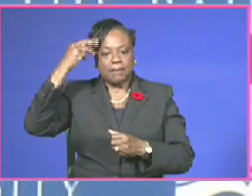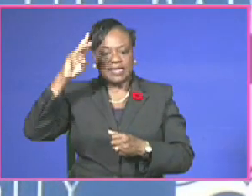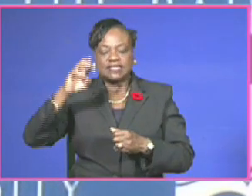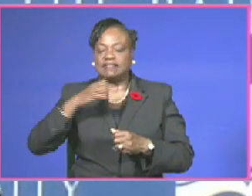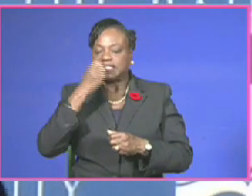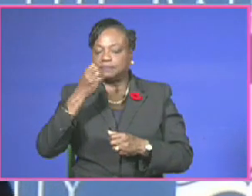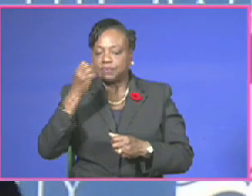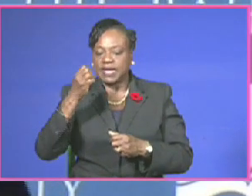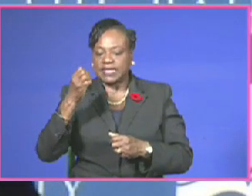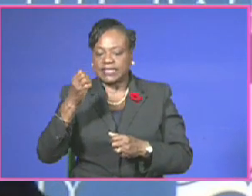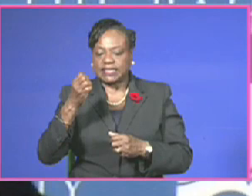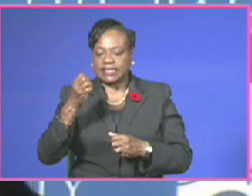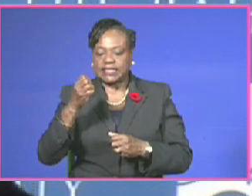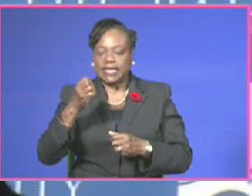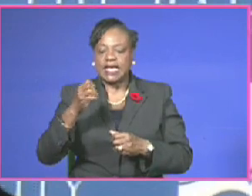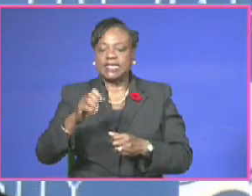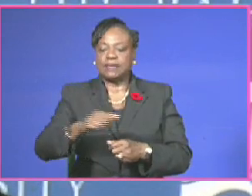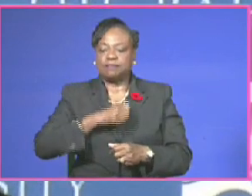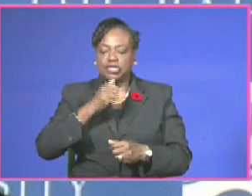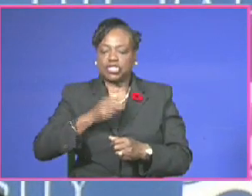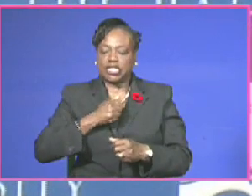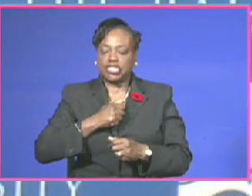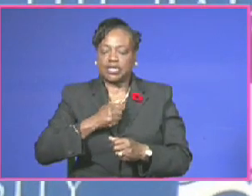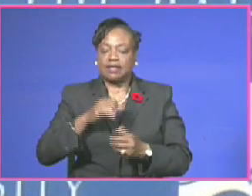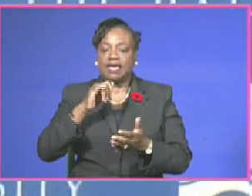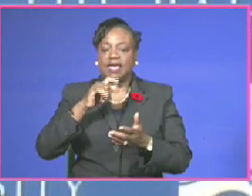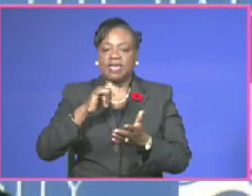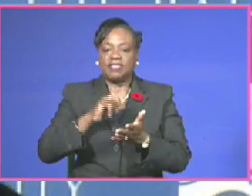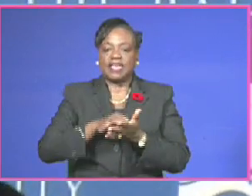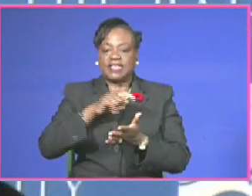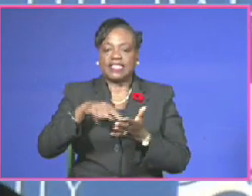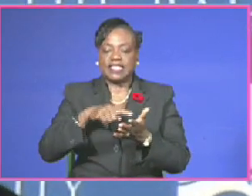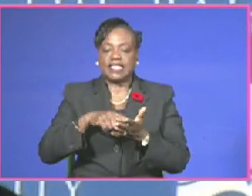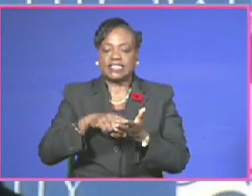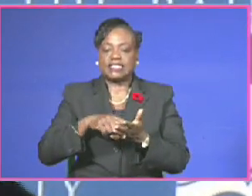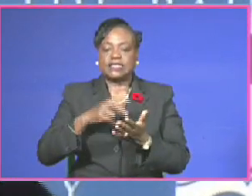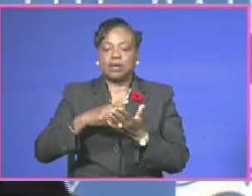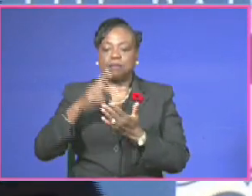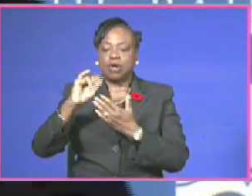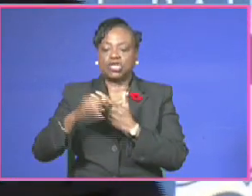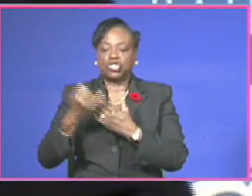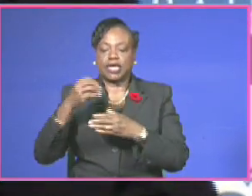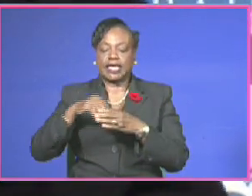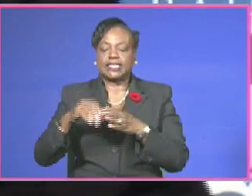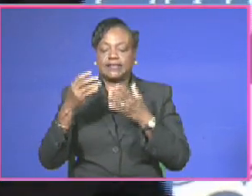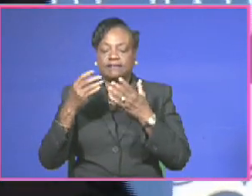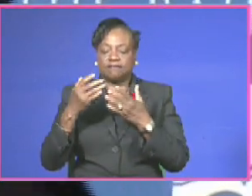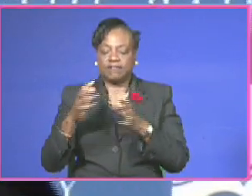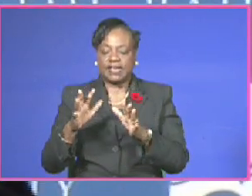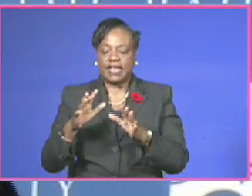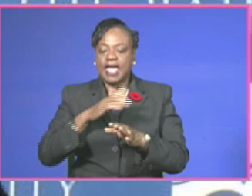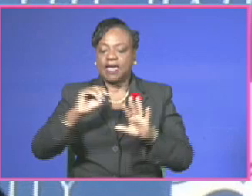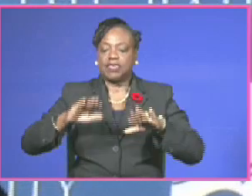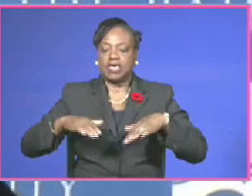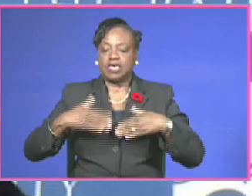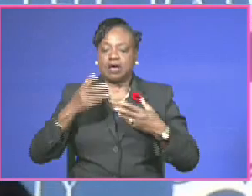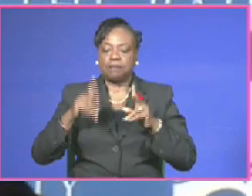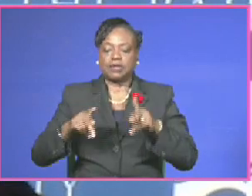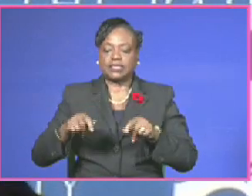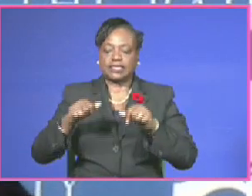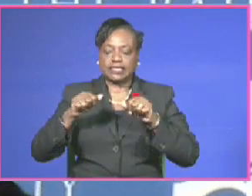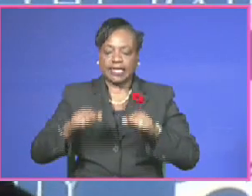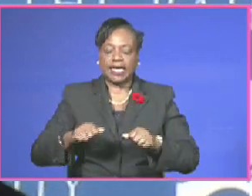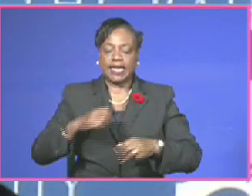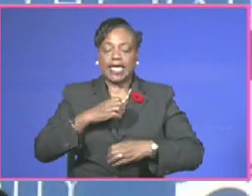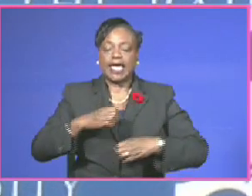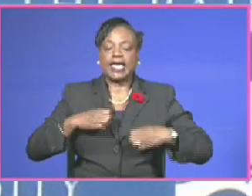and appreciation that this initial project is complete and that our young ones can now enjoy its benefits.